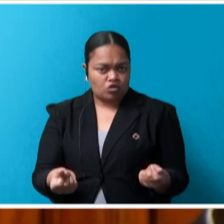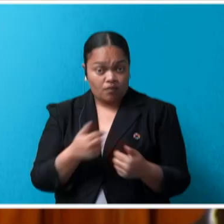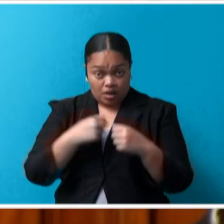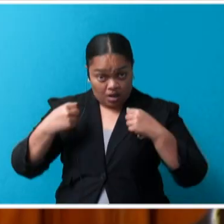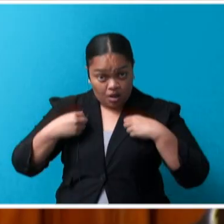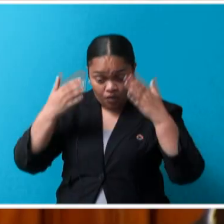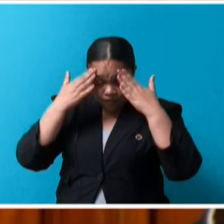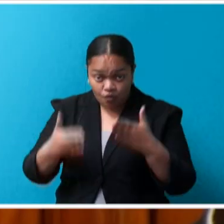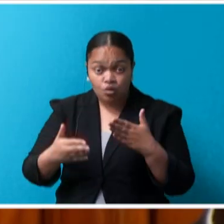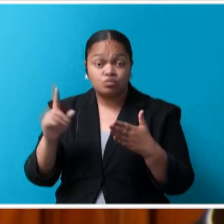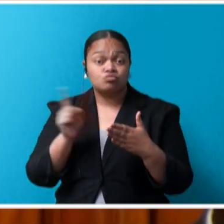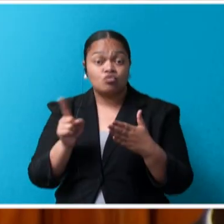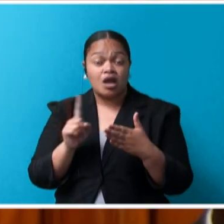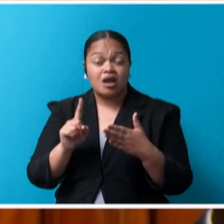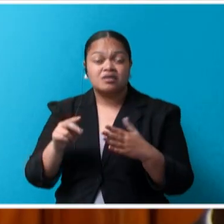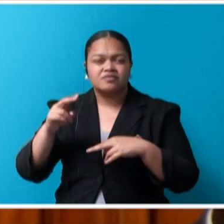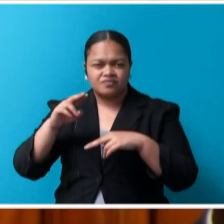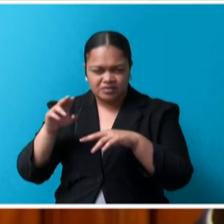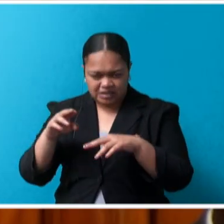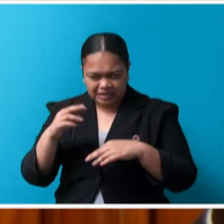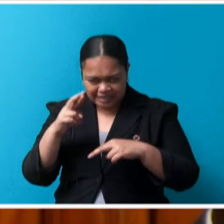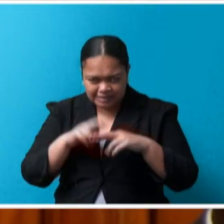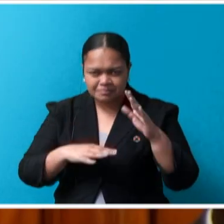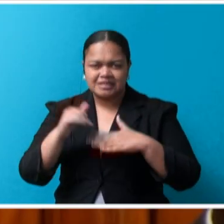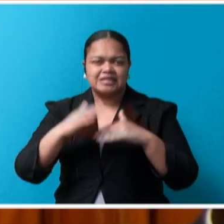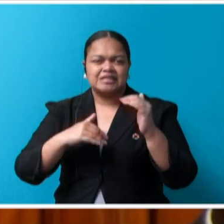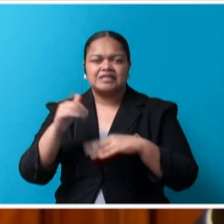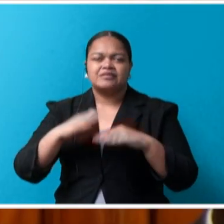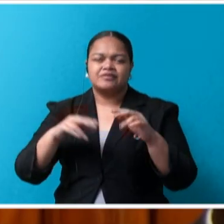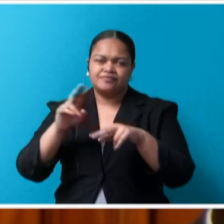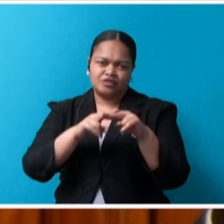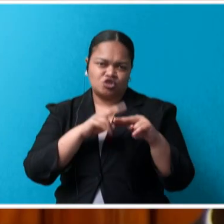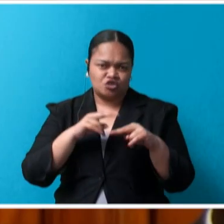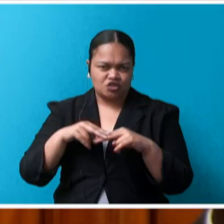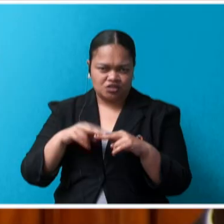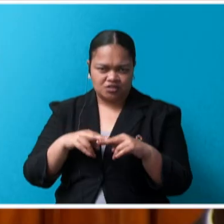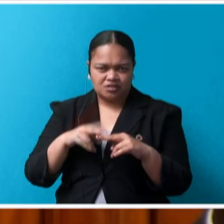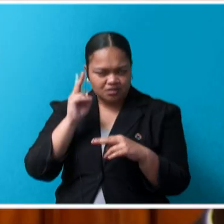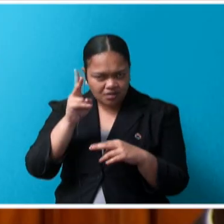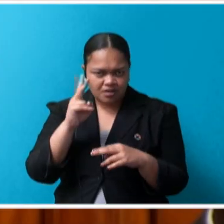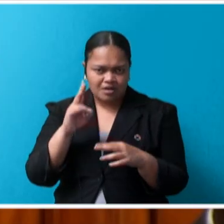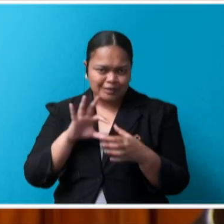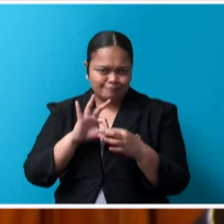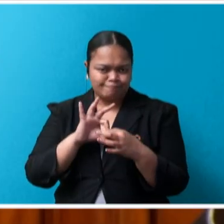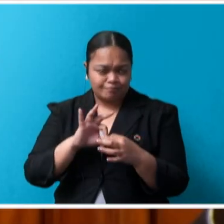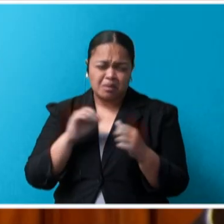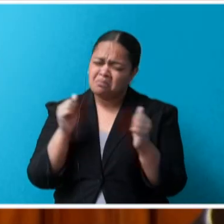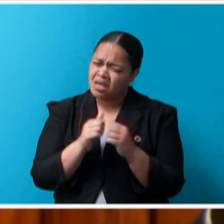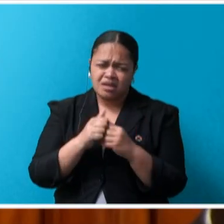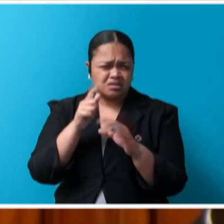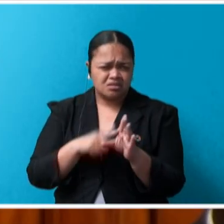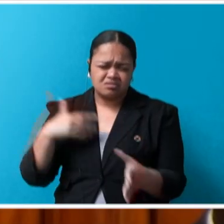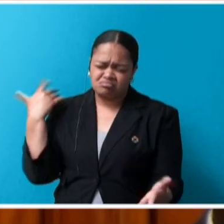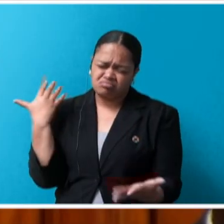rebuilding the future of Fiji's dairy industry. For many years, Fiji has sought to